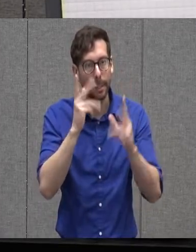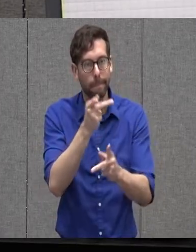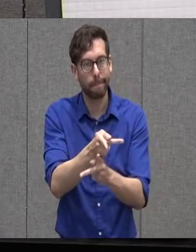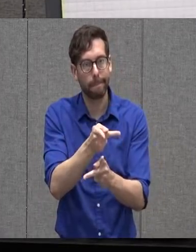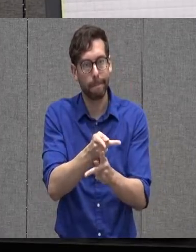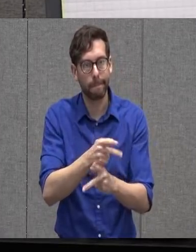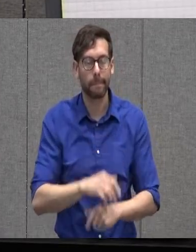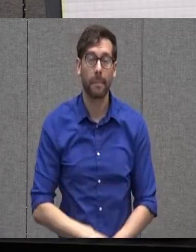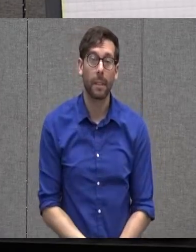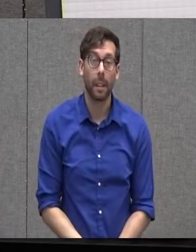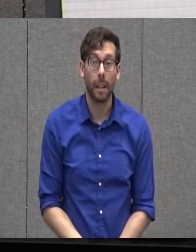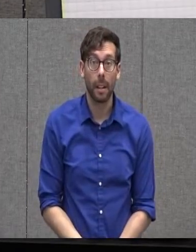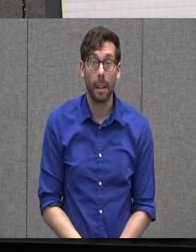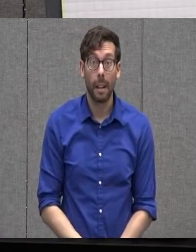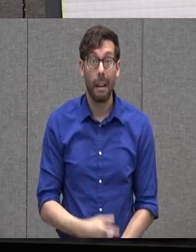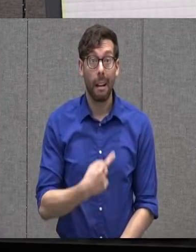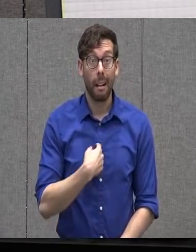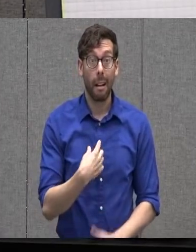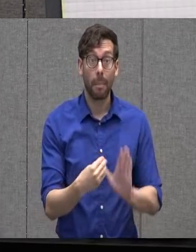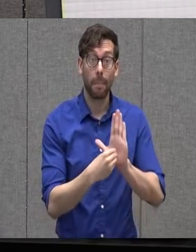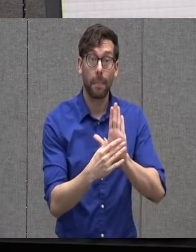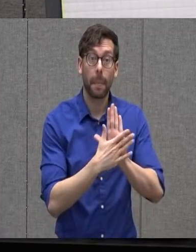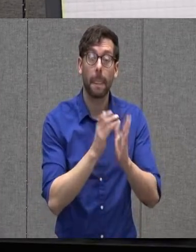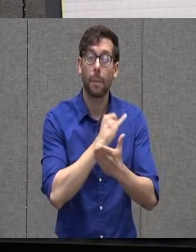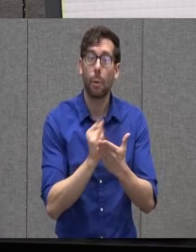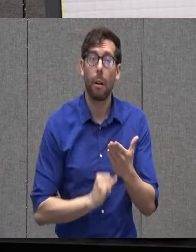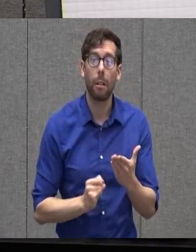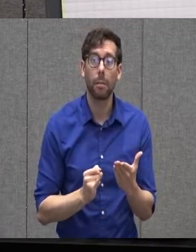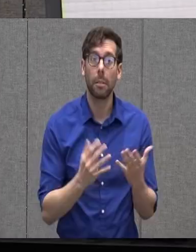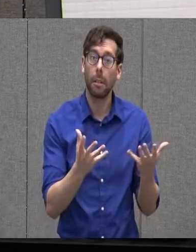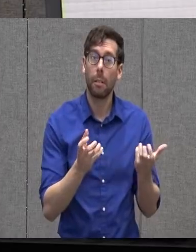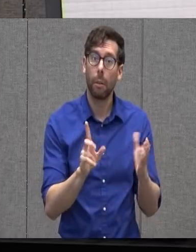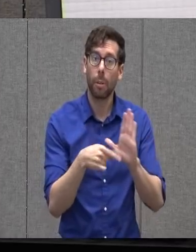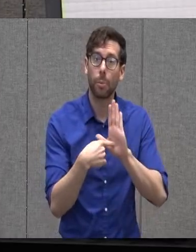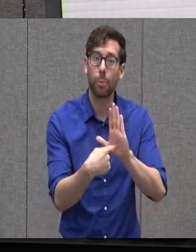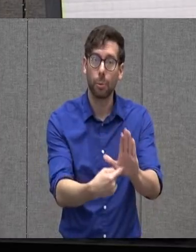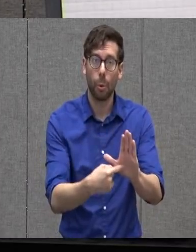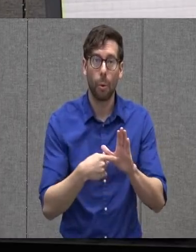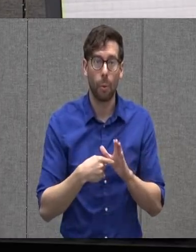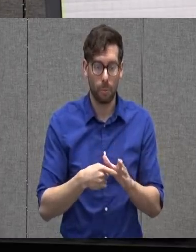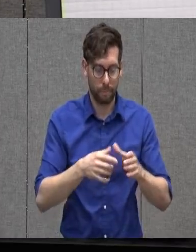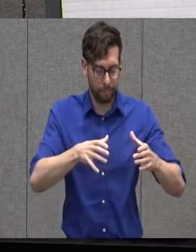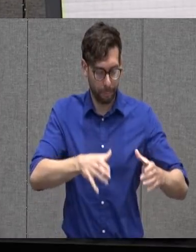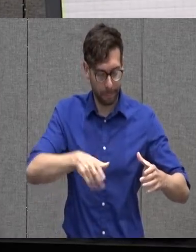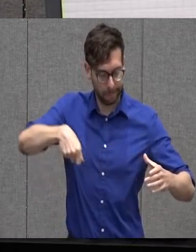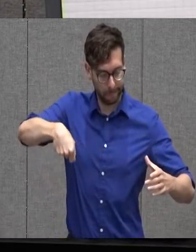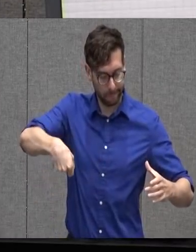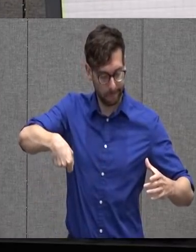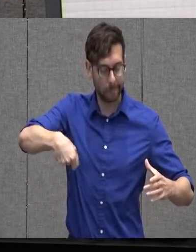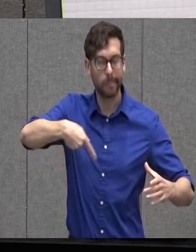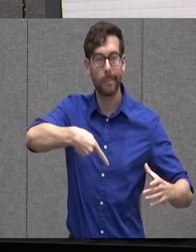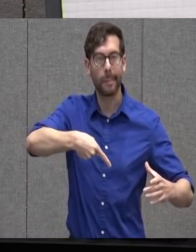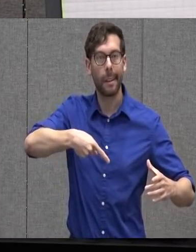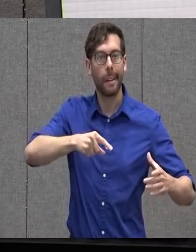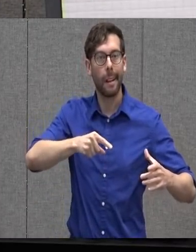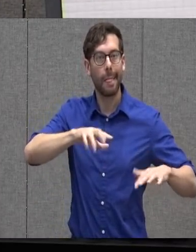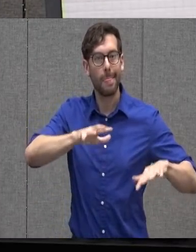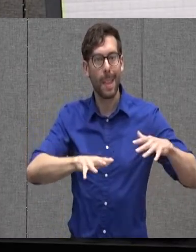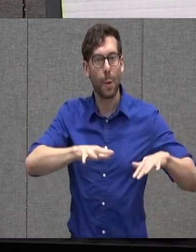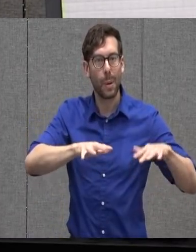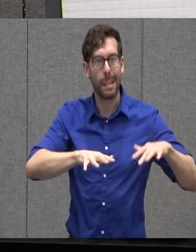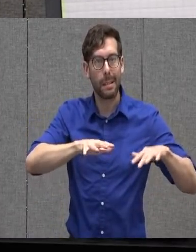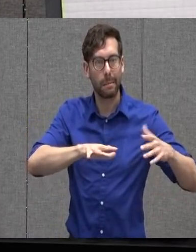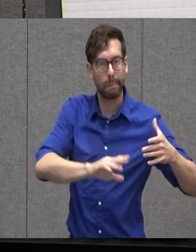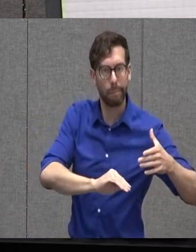some drawings. So I wanted to show, this is a picture of a pot with some liquid water in it. And so in order